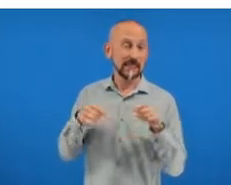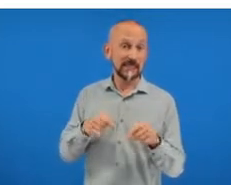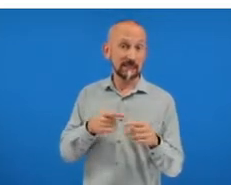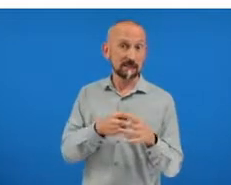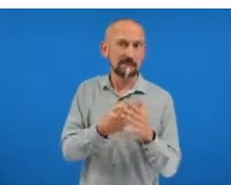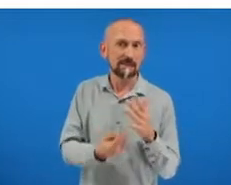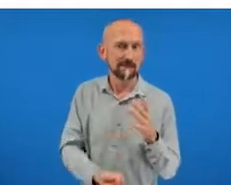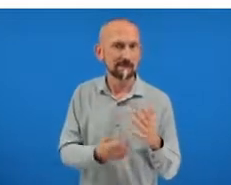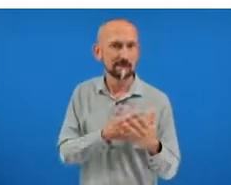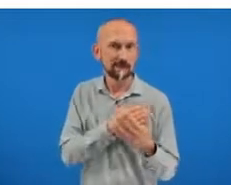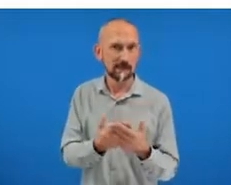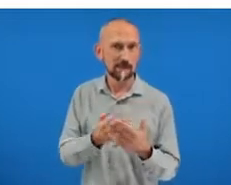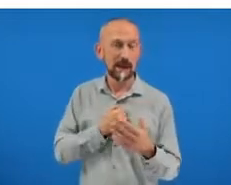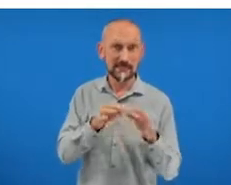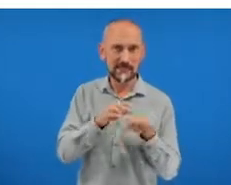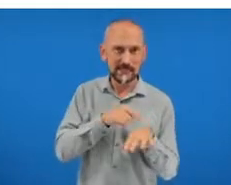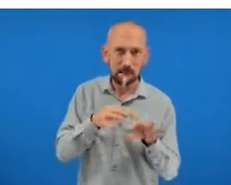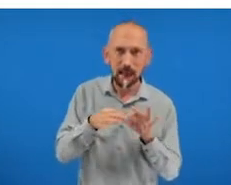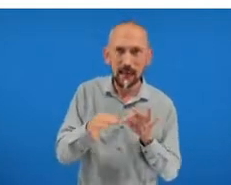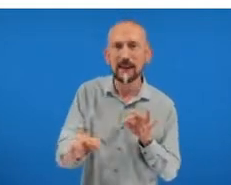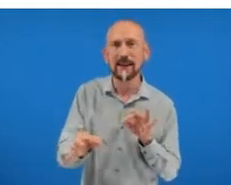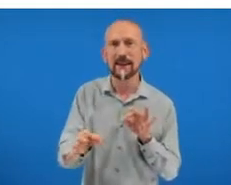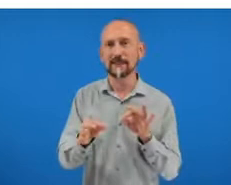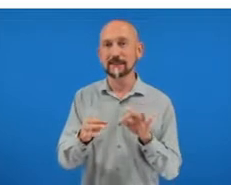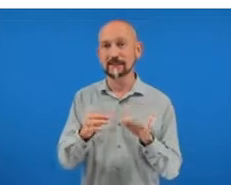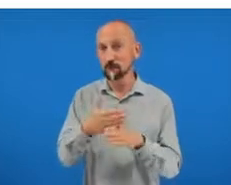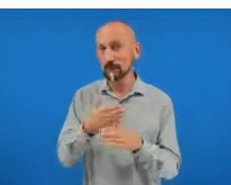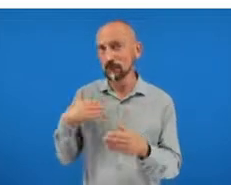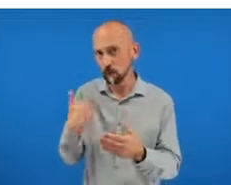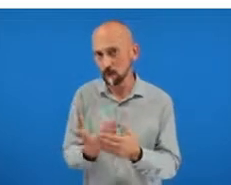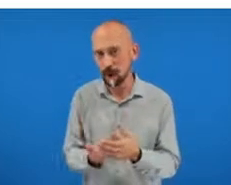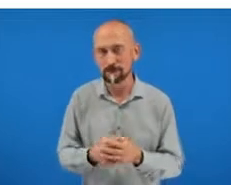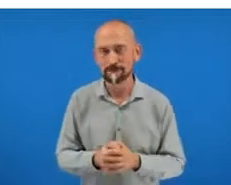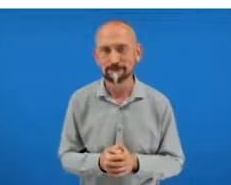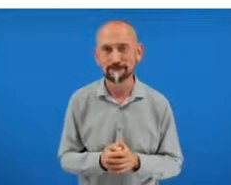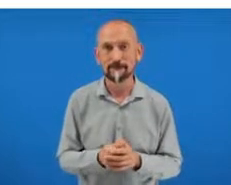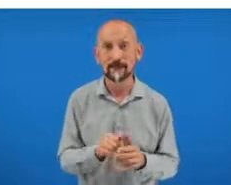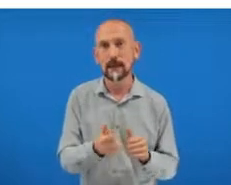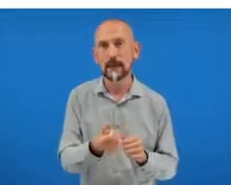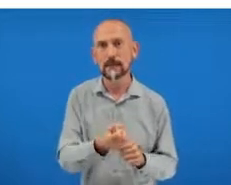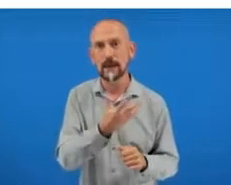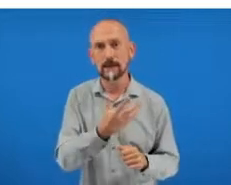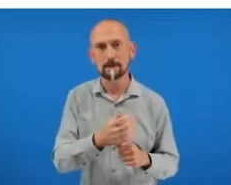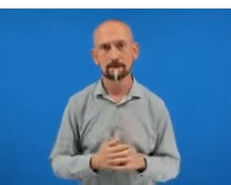has entailed so far. Next slide, please.